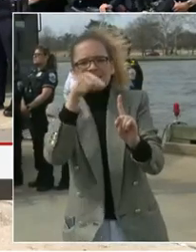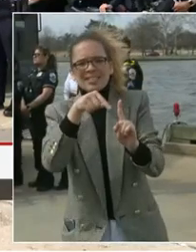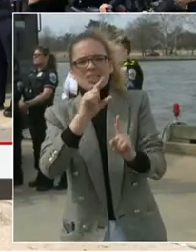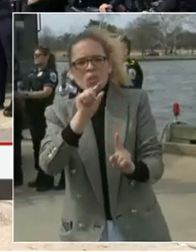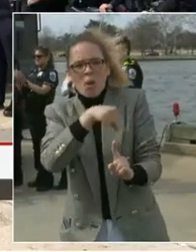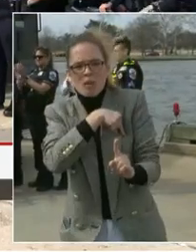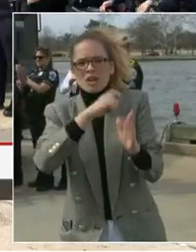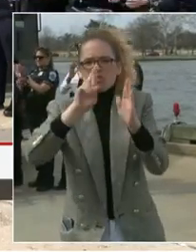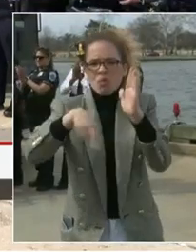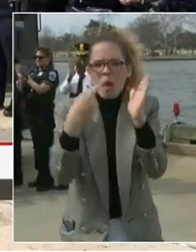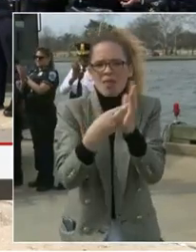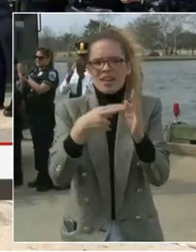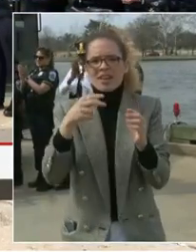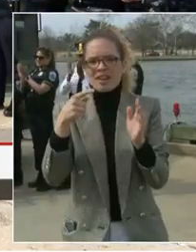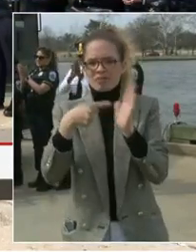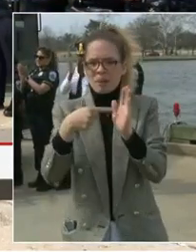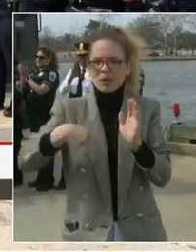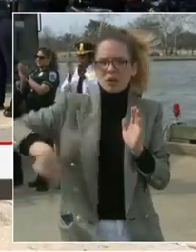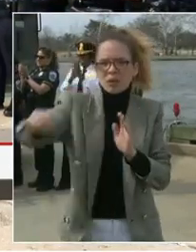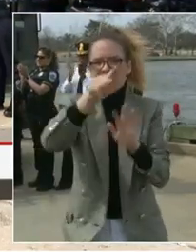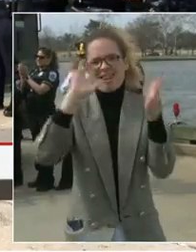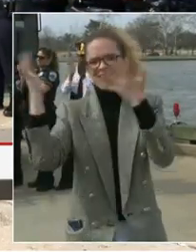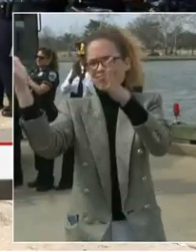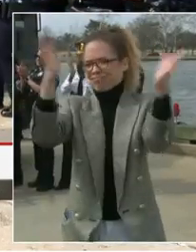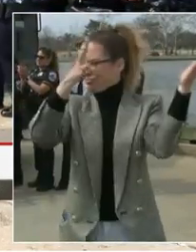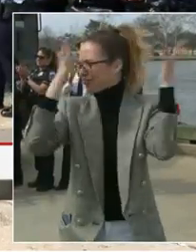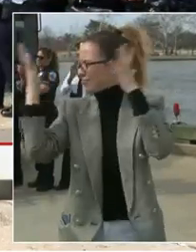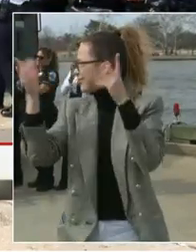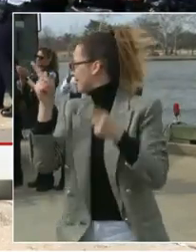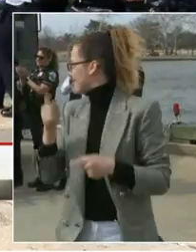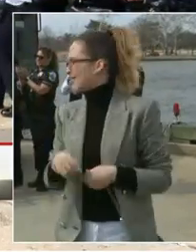a big round of applause.